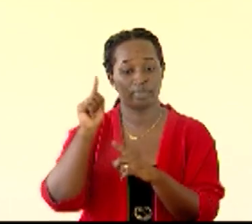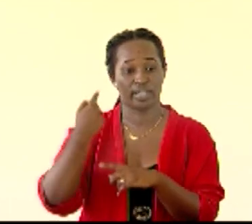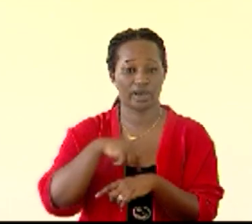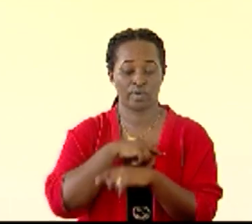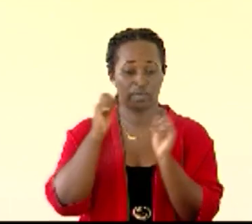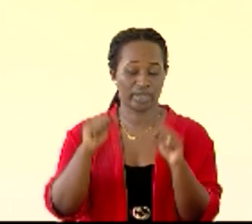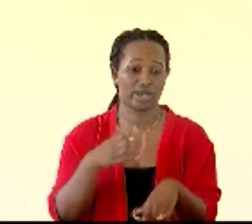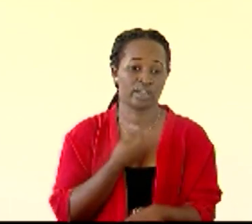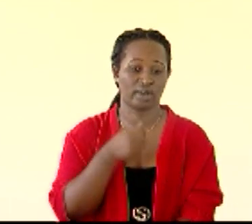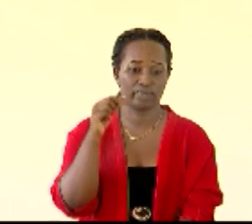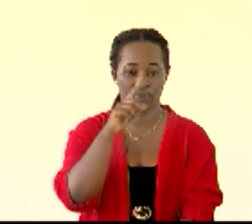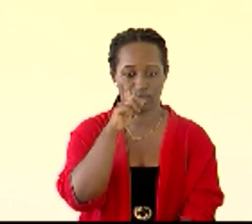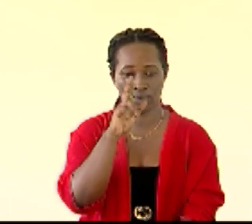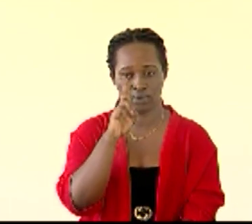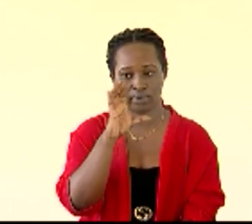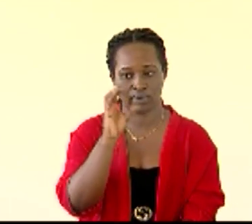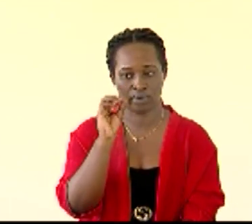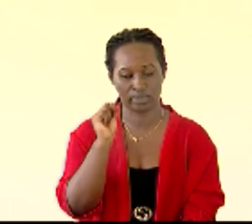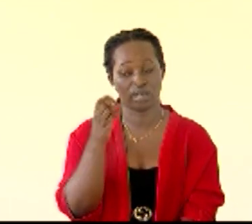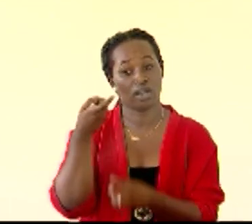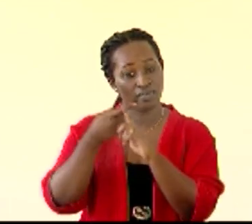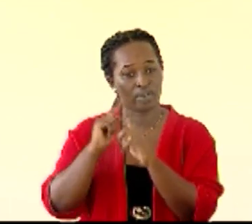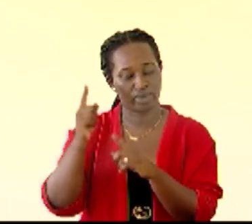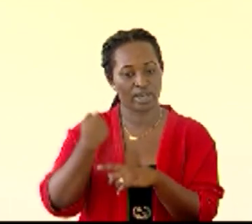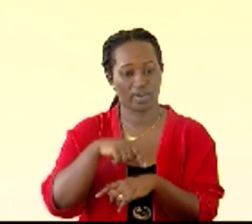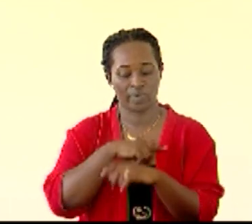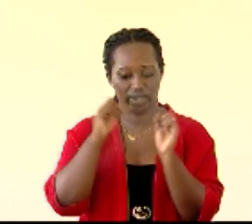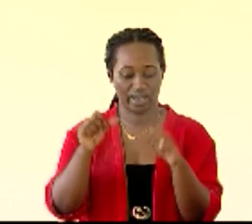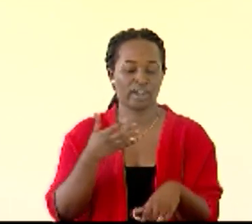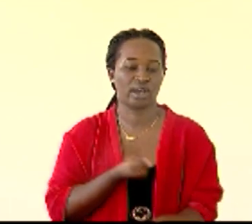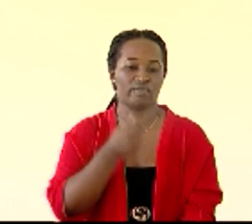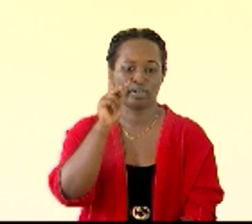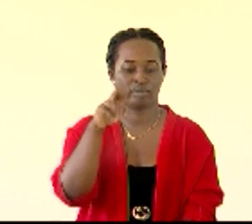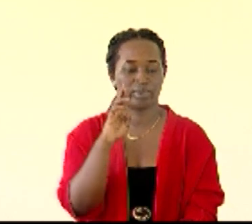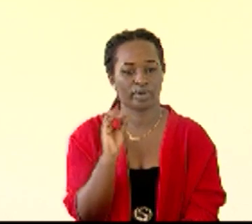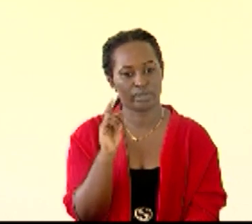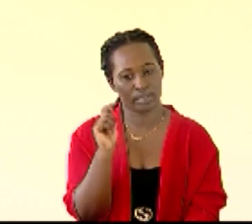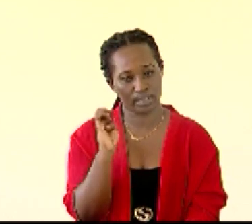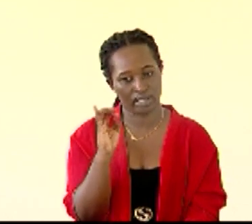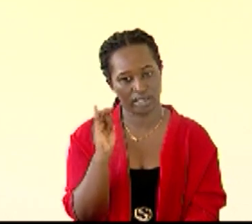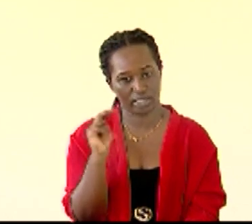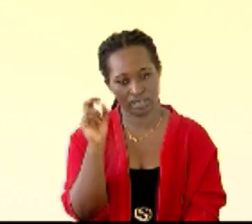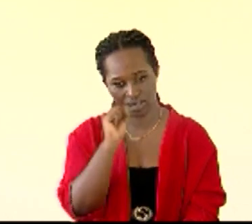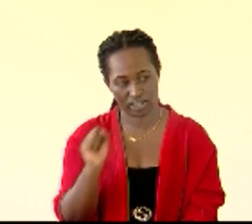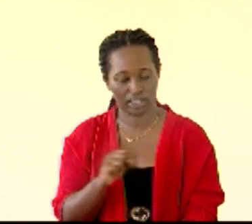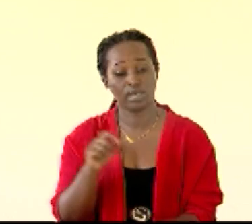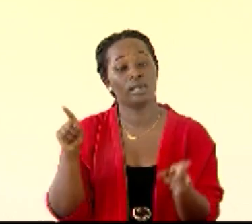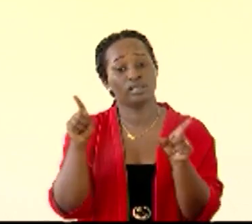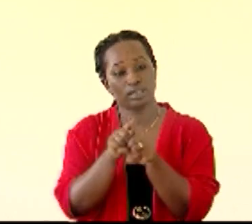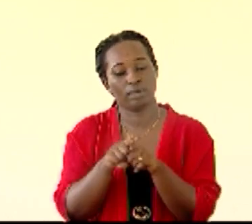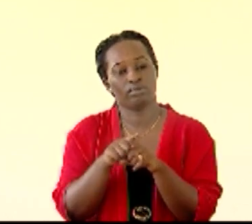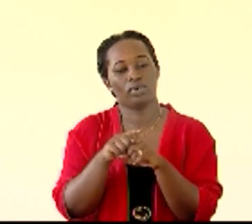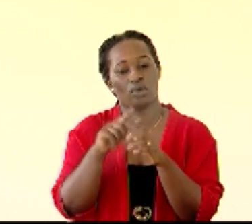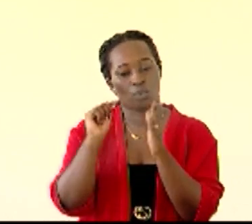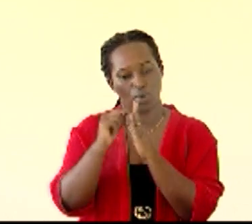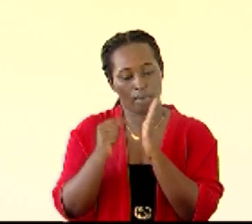glucose. It is from here that we can have proteins. It therefore means that the same component